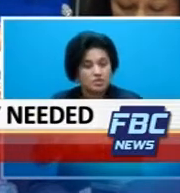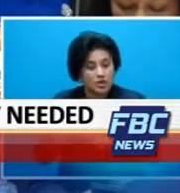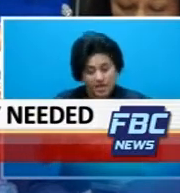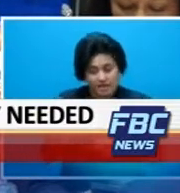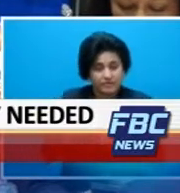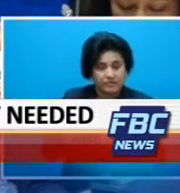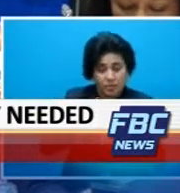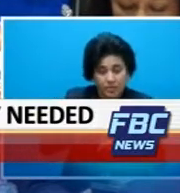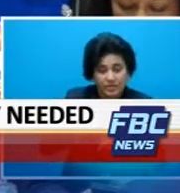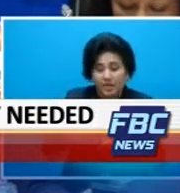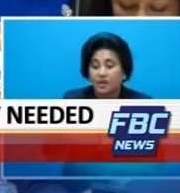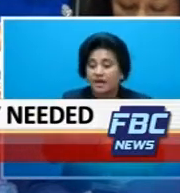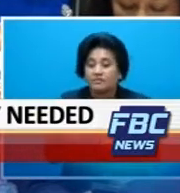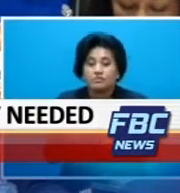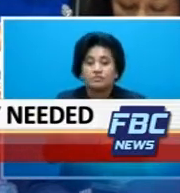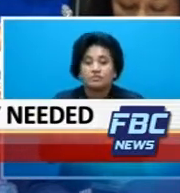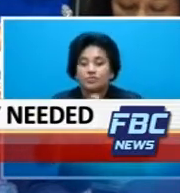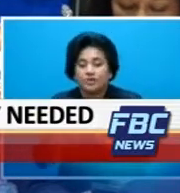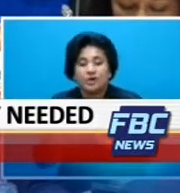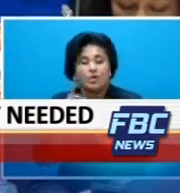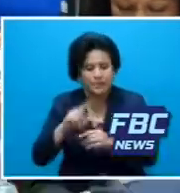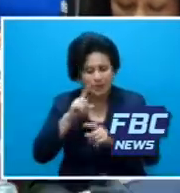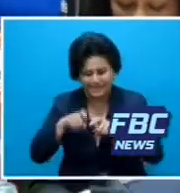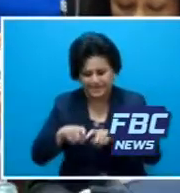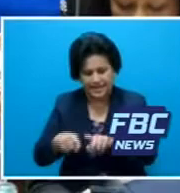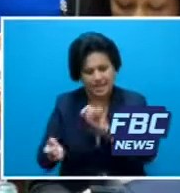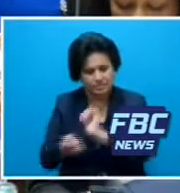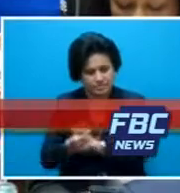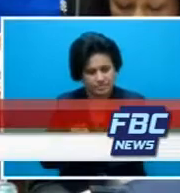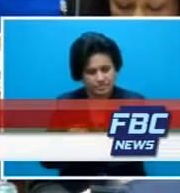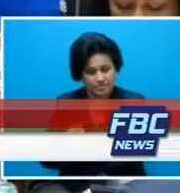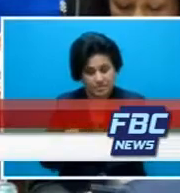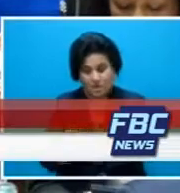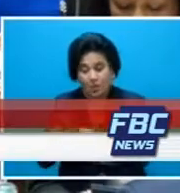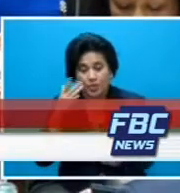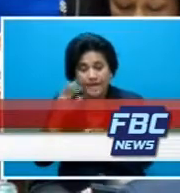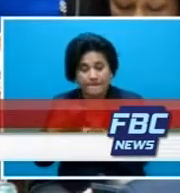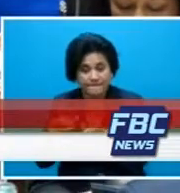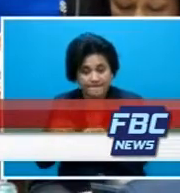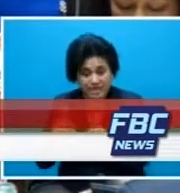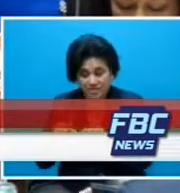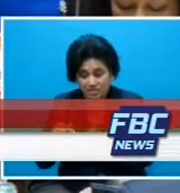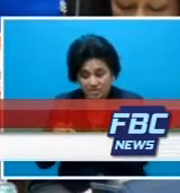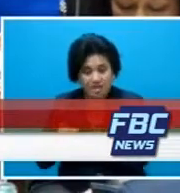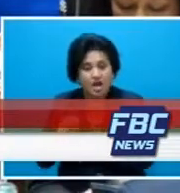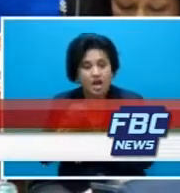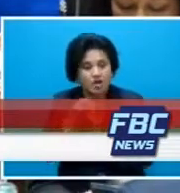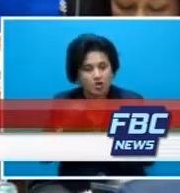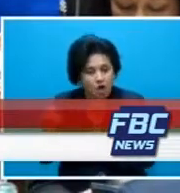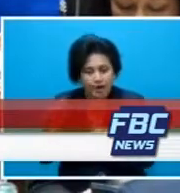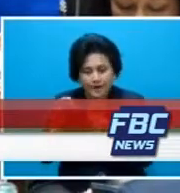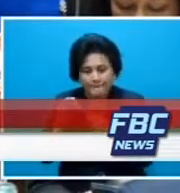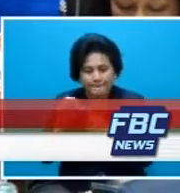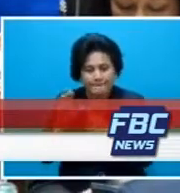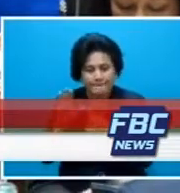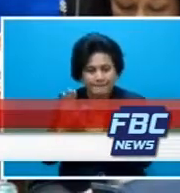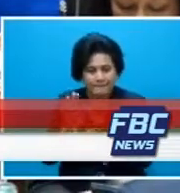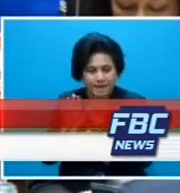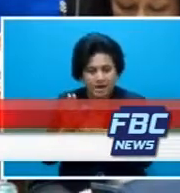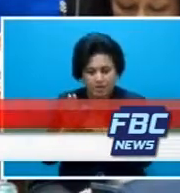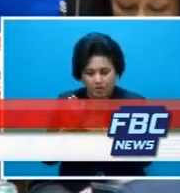prevent perpetrators from walking free. It's only after serving the non-parole period can the prisoner be